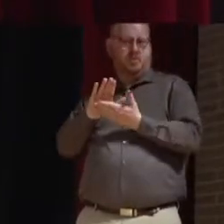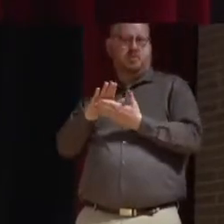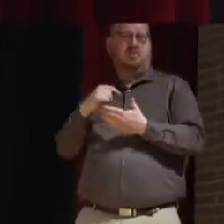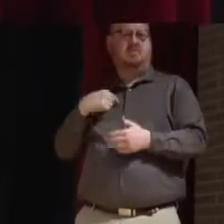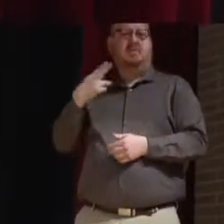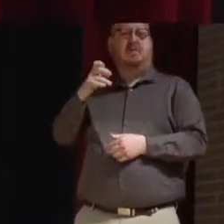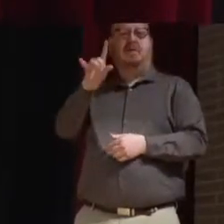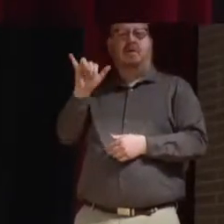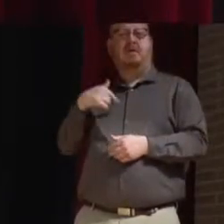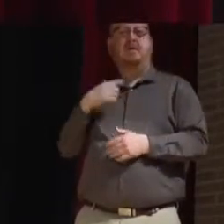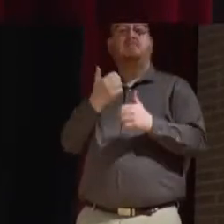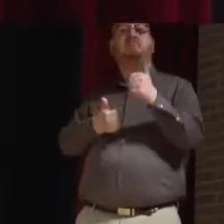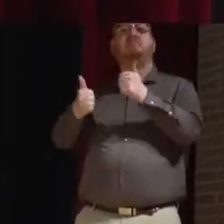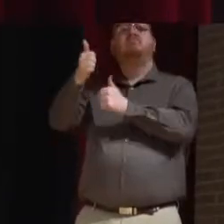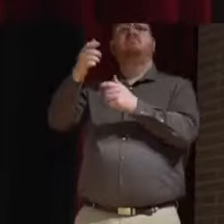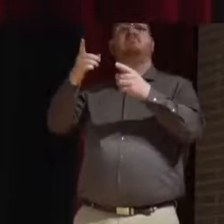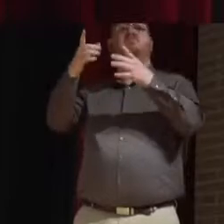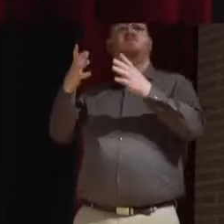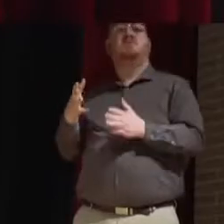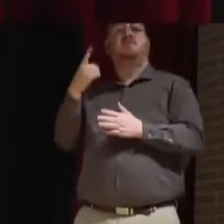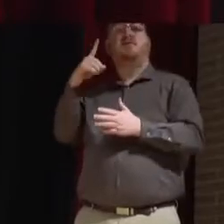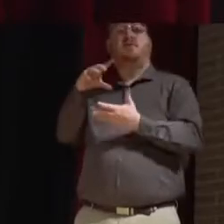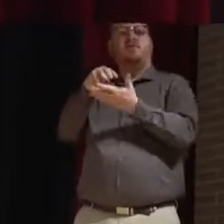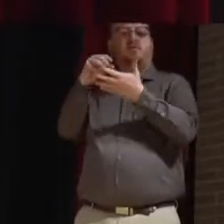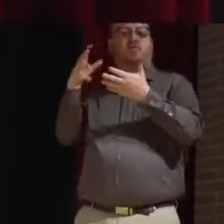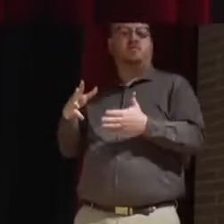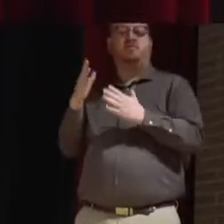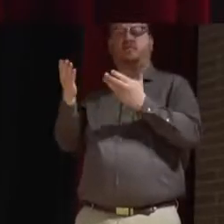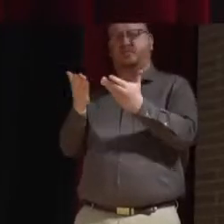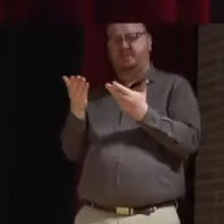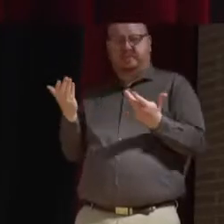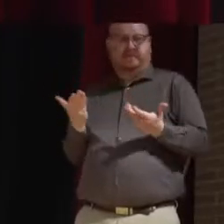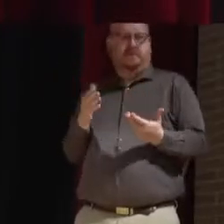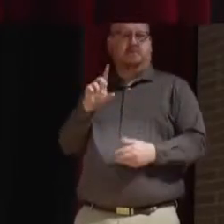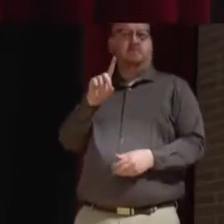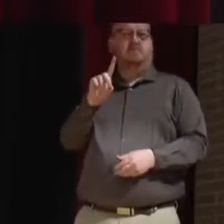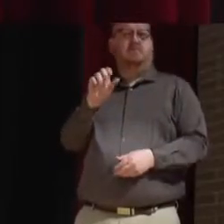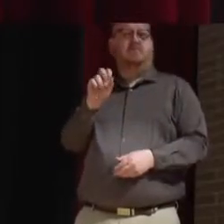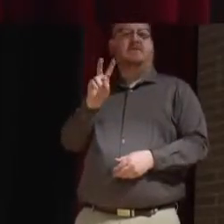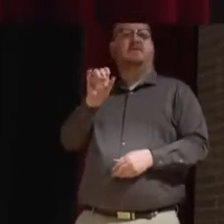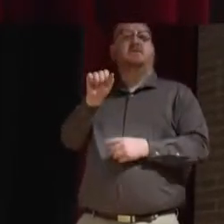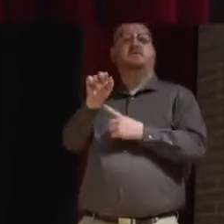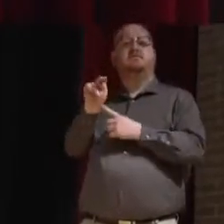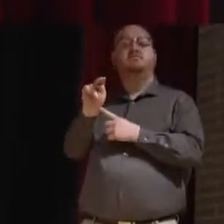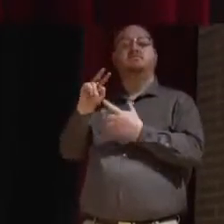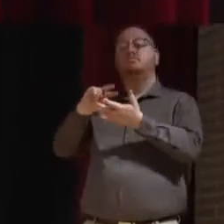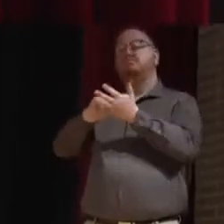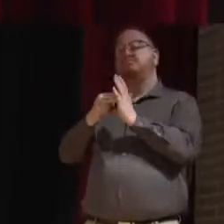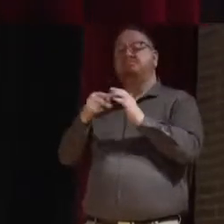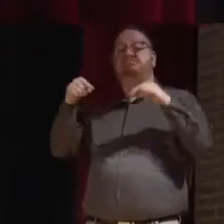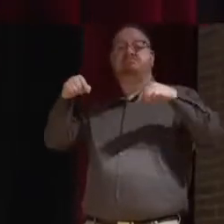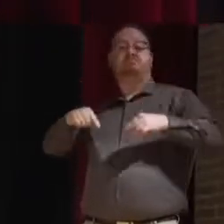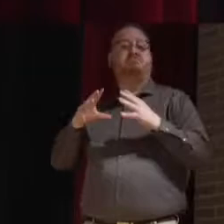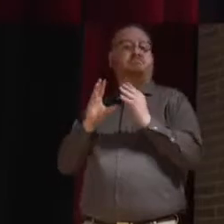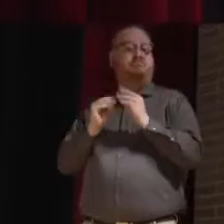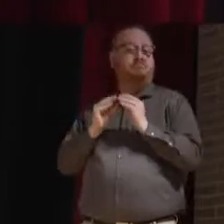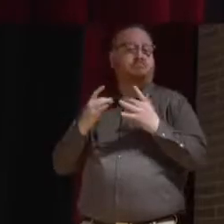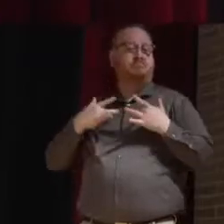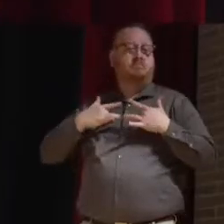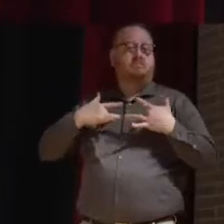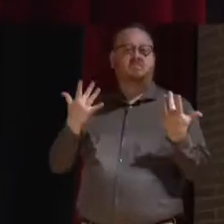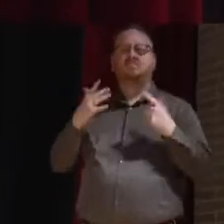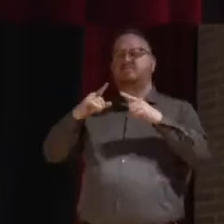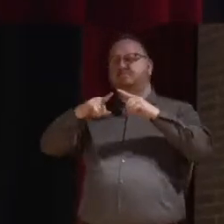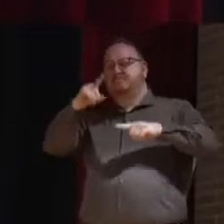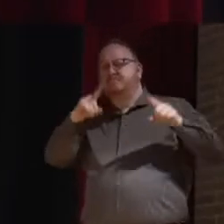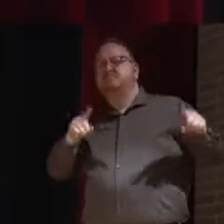I'm the Executive Director of Student Services for Davison. The purpose of our community conversation is to bring a diverse set